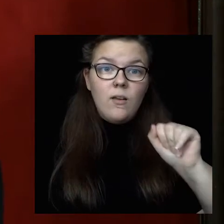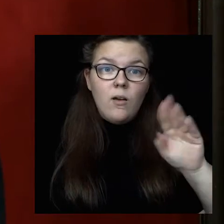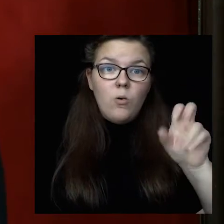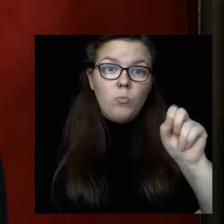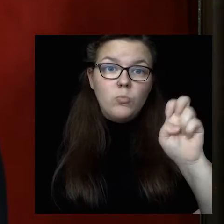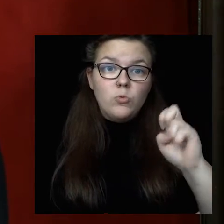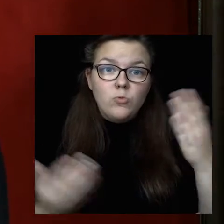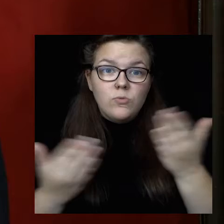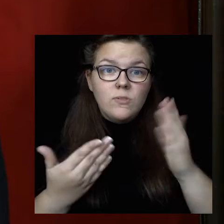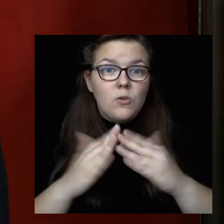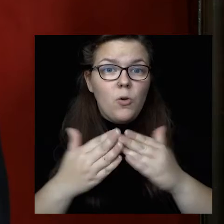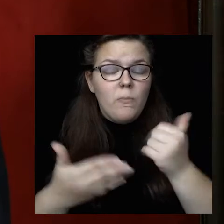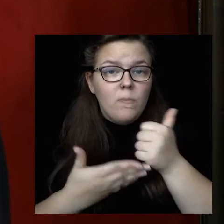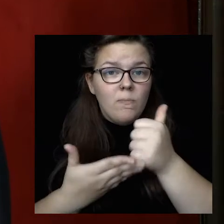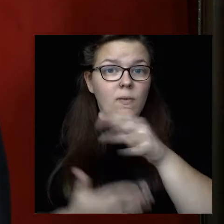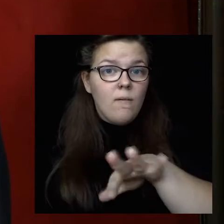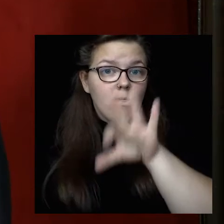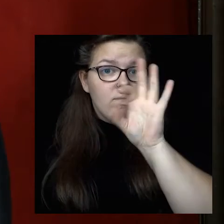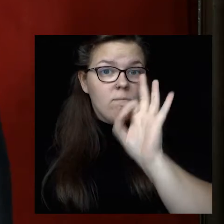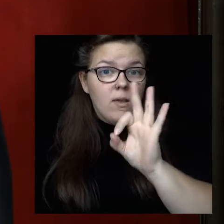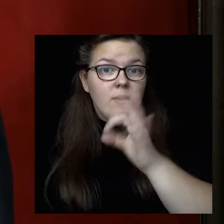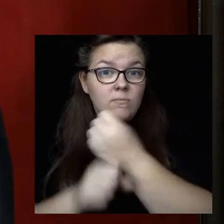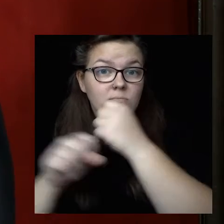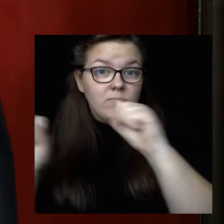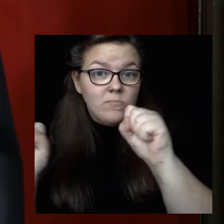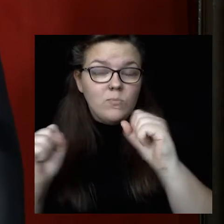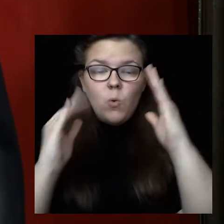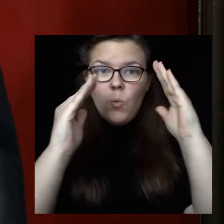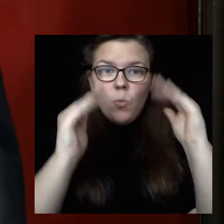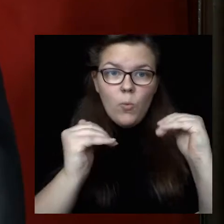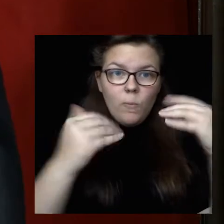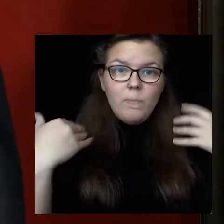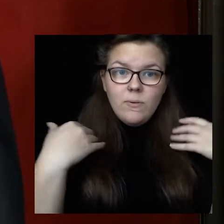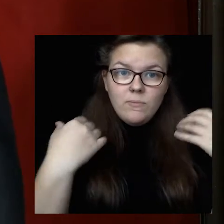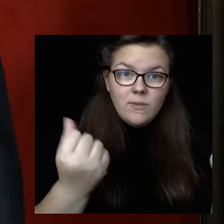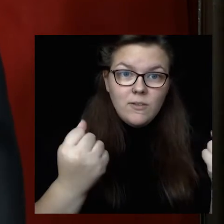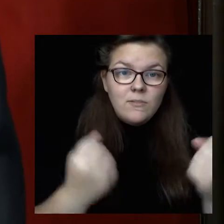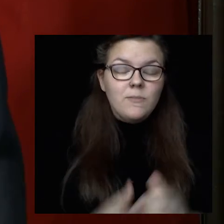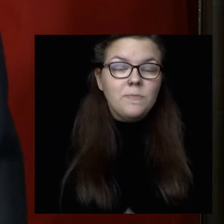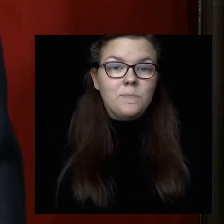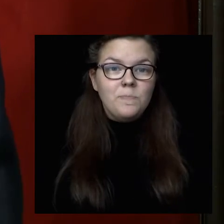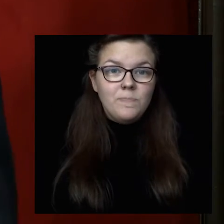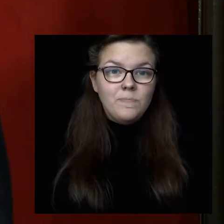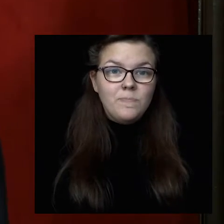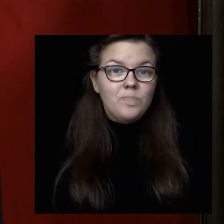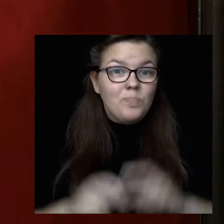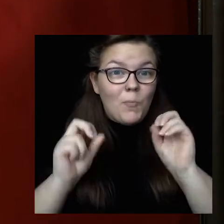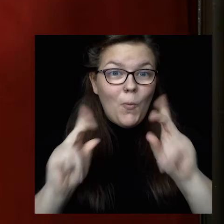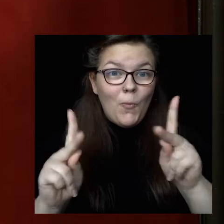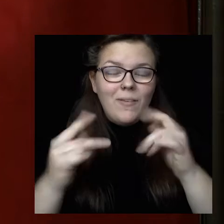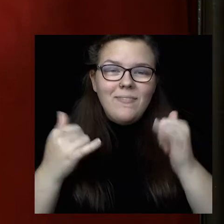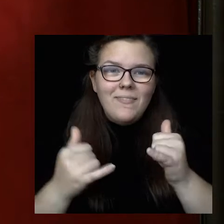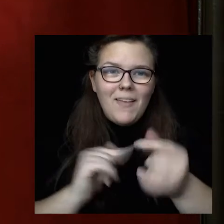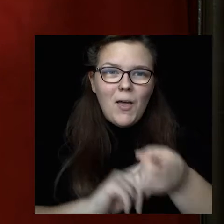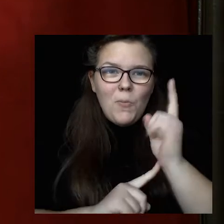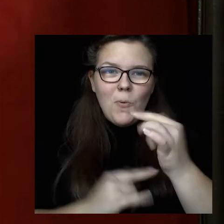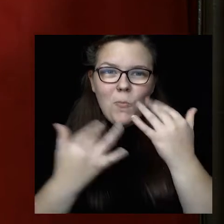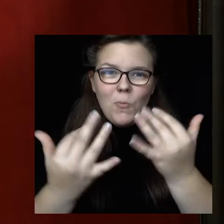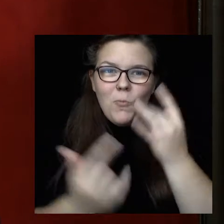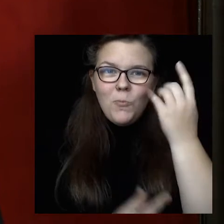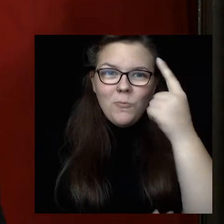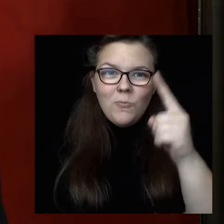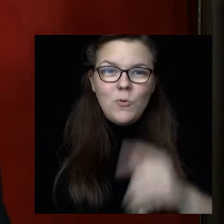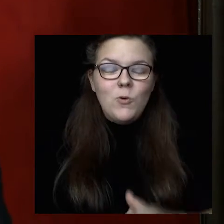safety, hope, and healing. Okay, it's the moment we've all been waiting for. Now it's time for a